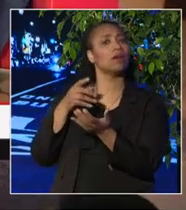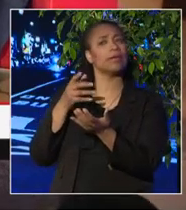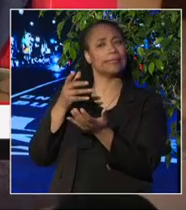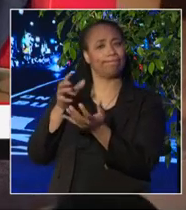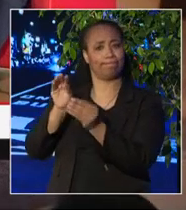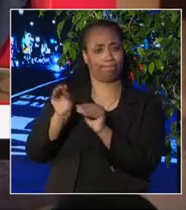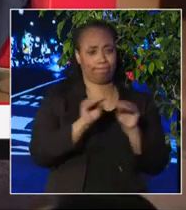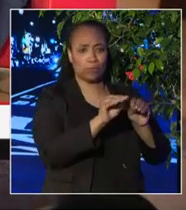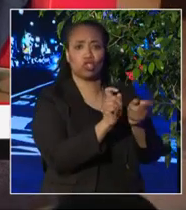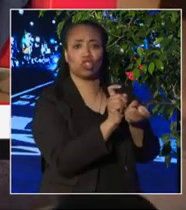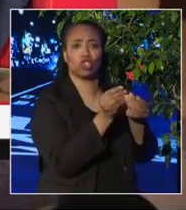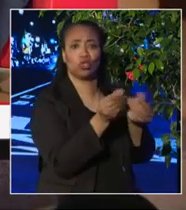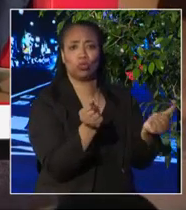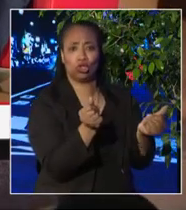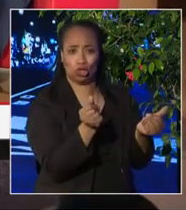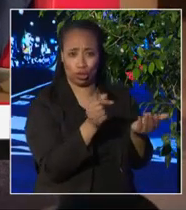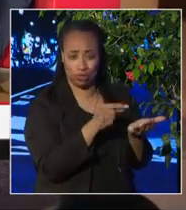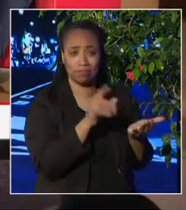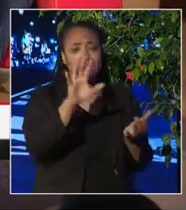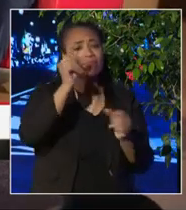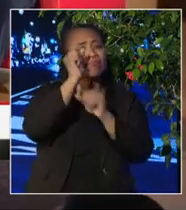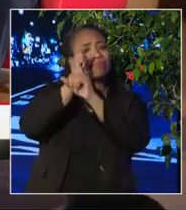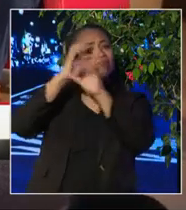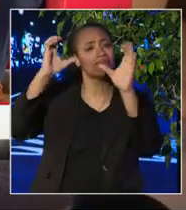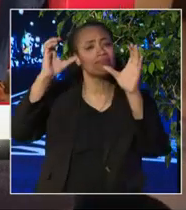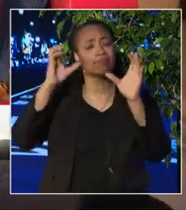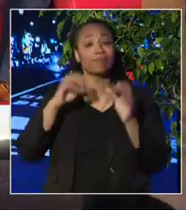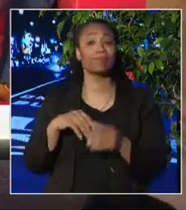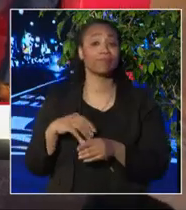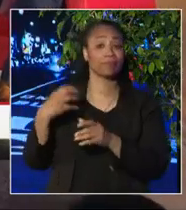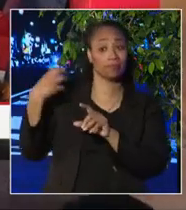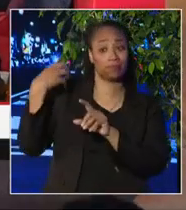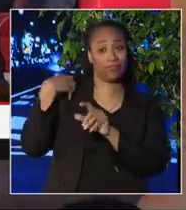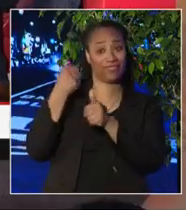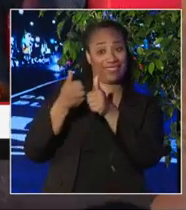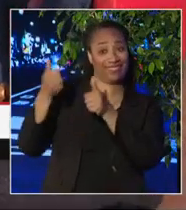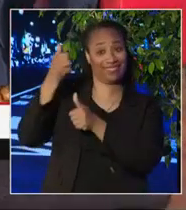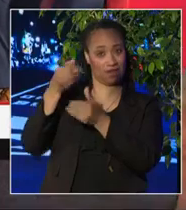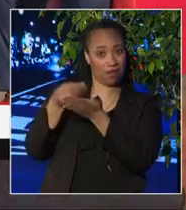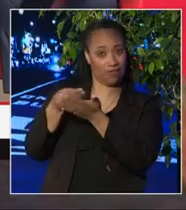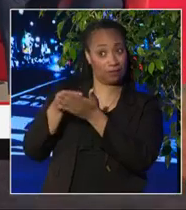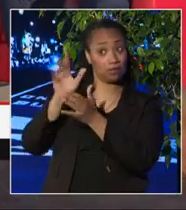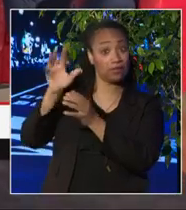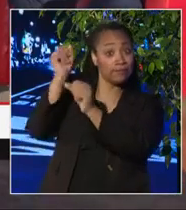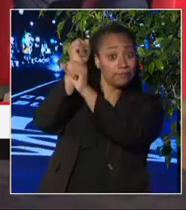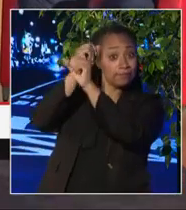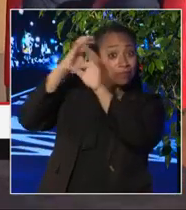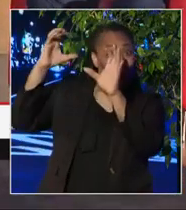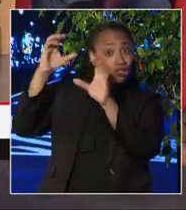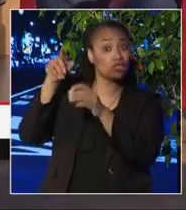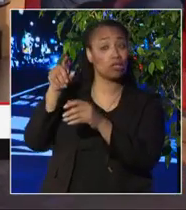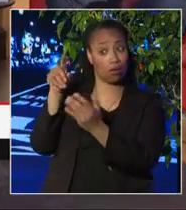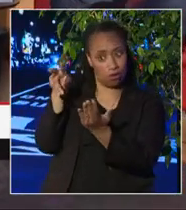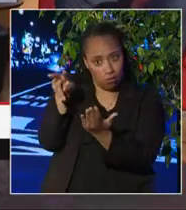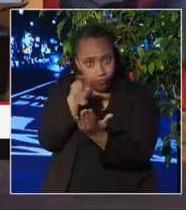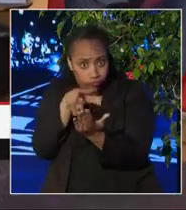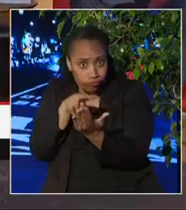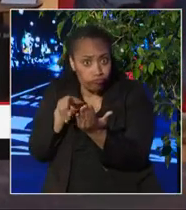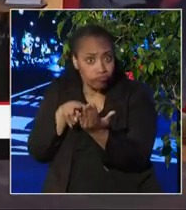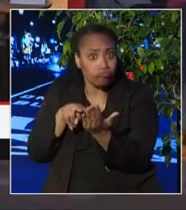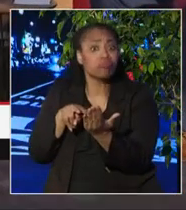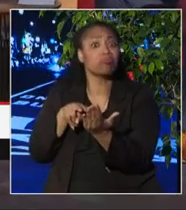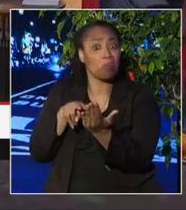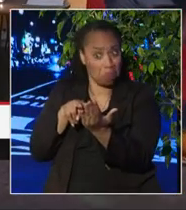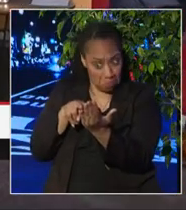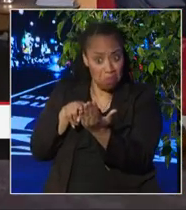the CFO's estimates hold for the next 4 years, within the next 4 years,